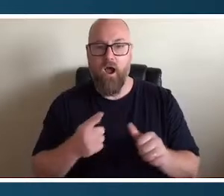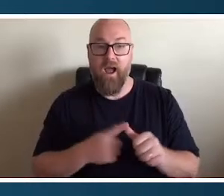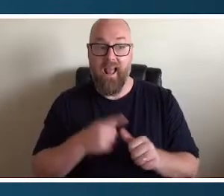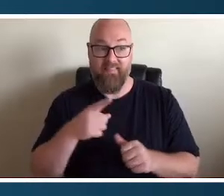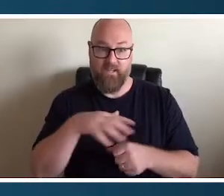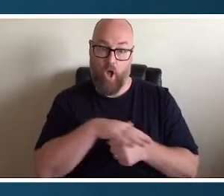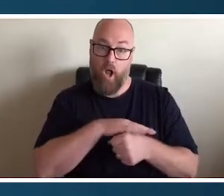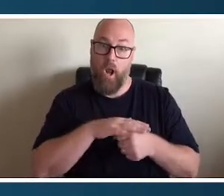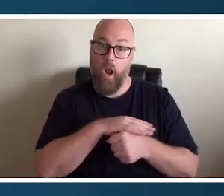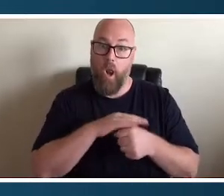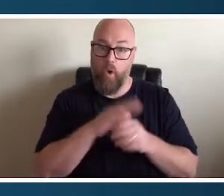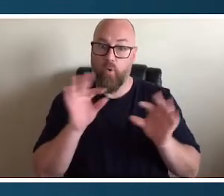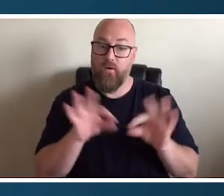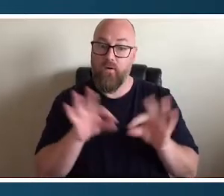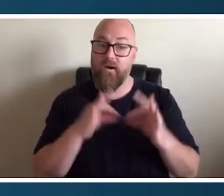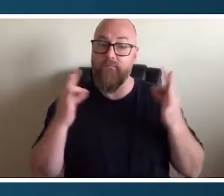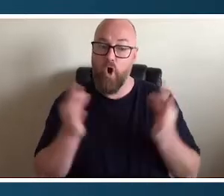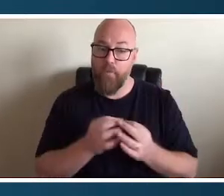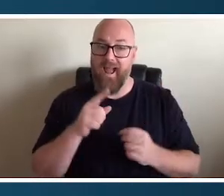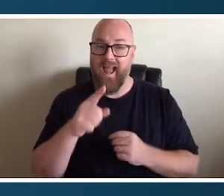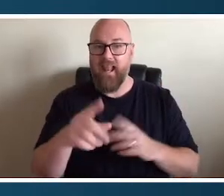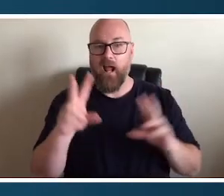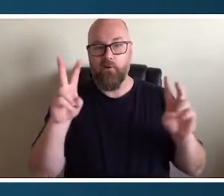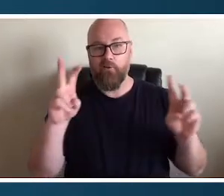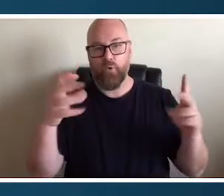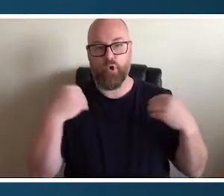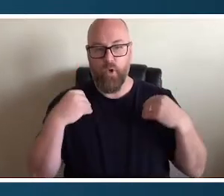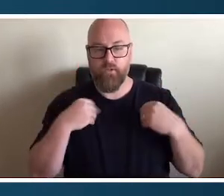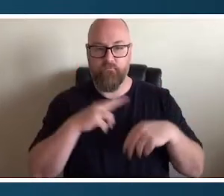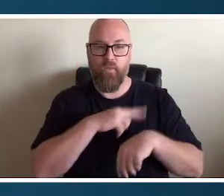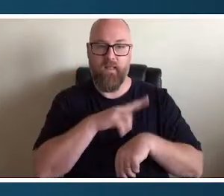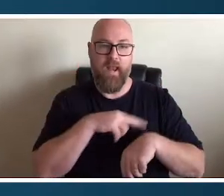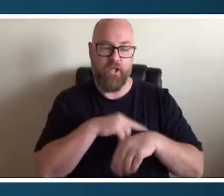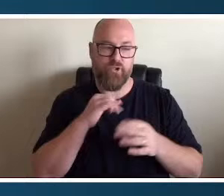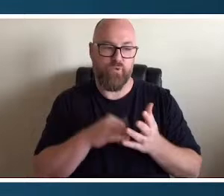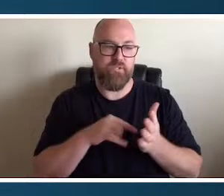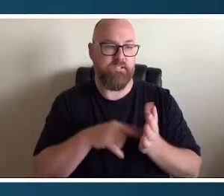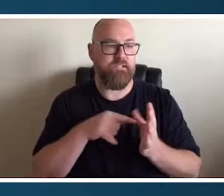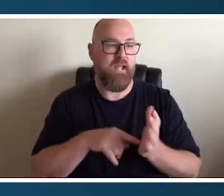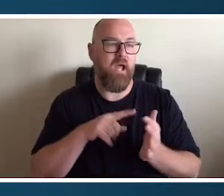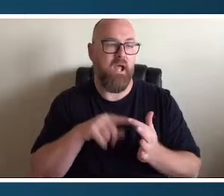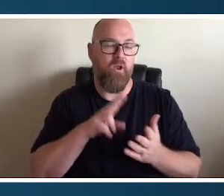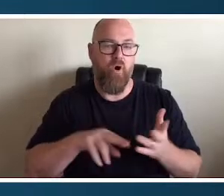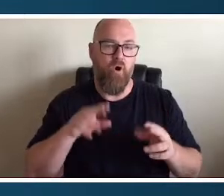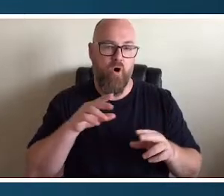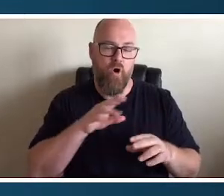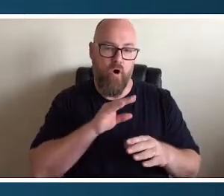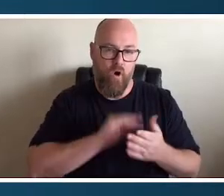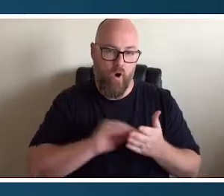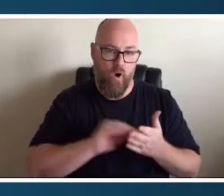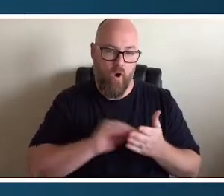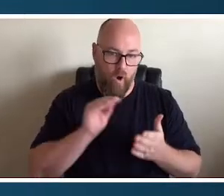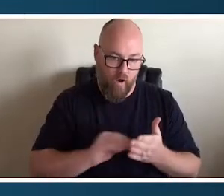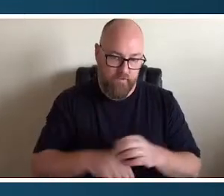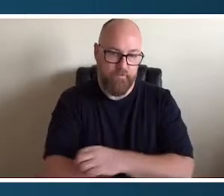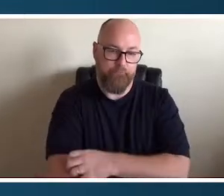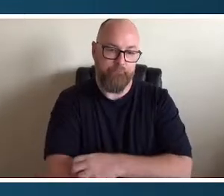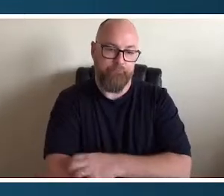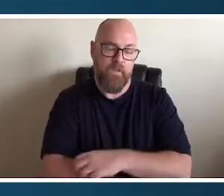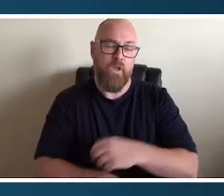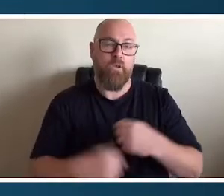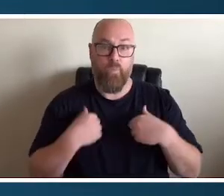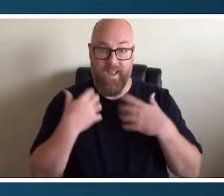it is a commercial arm of the National Stat Office. And the head of that firm is the head of the National Stat Office. So we got a lot of